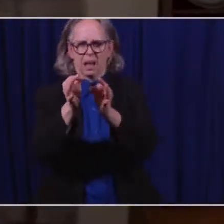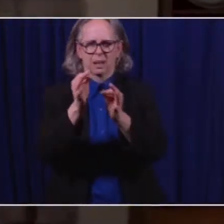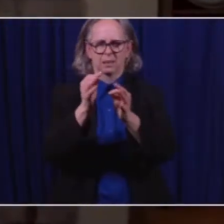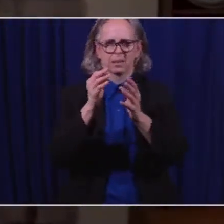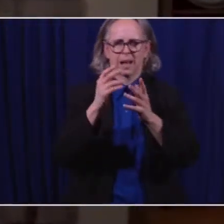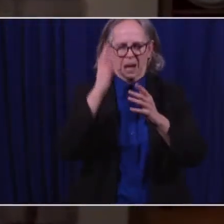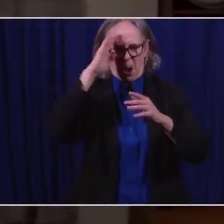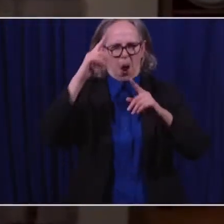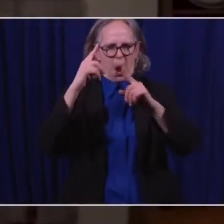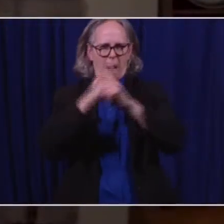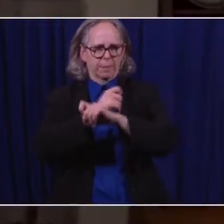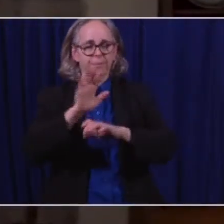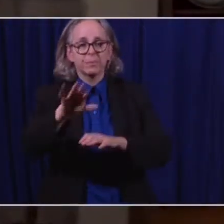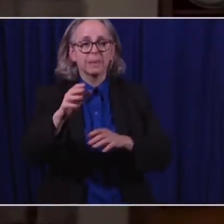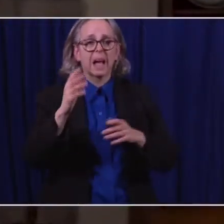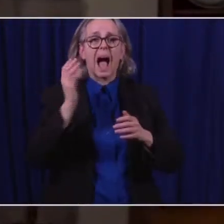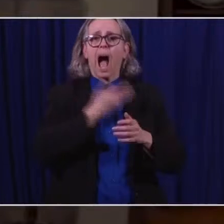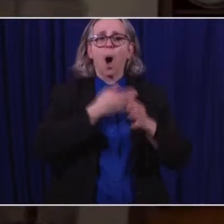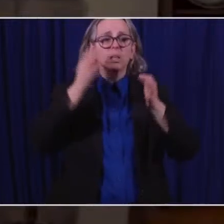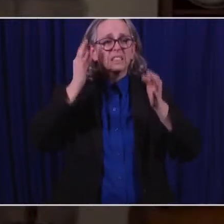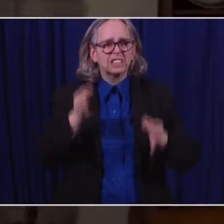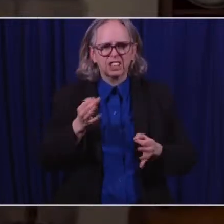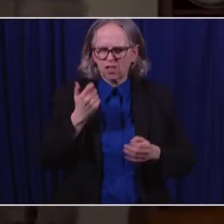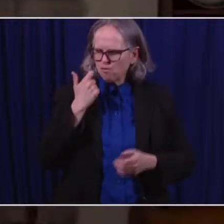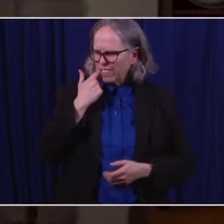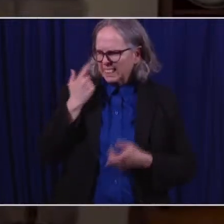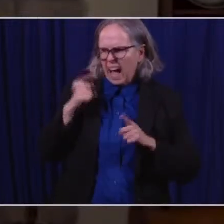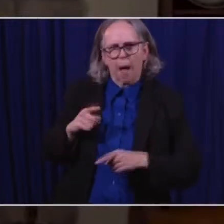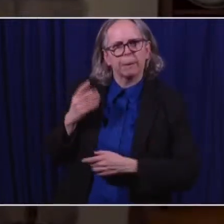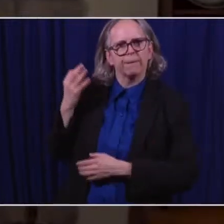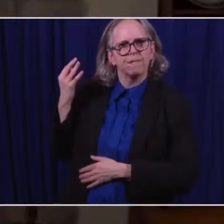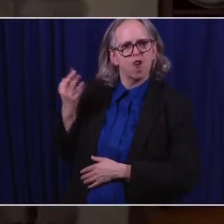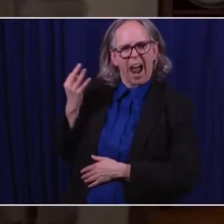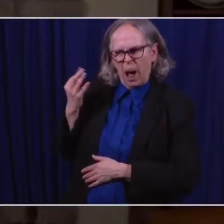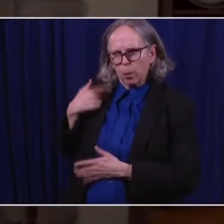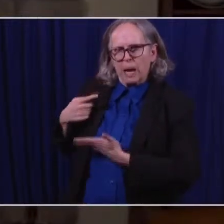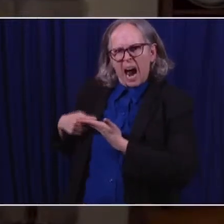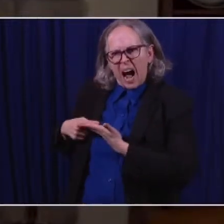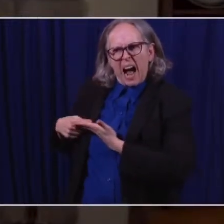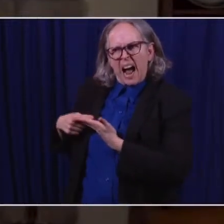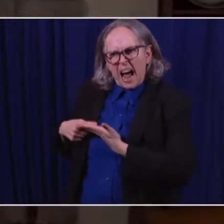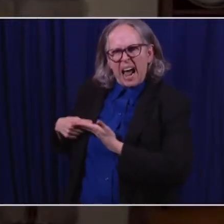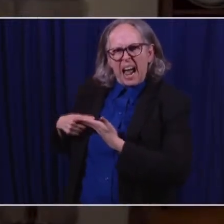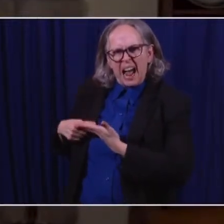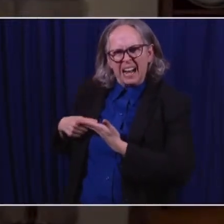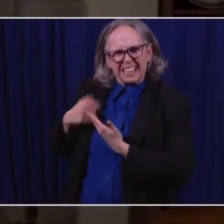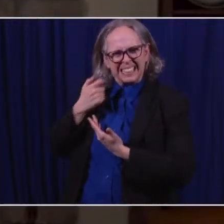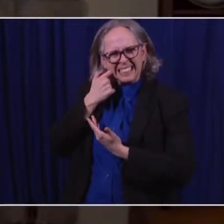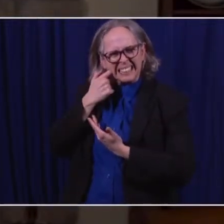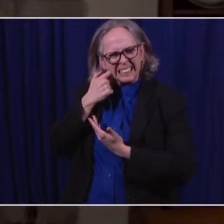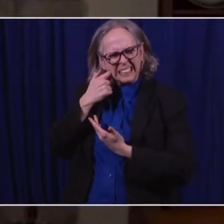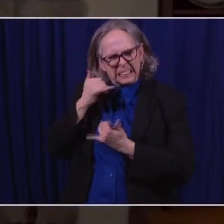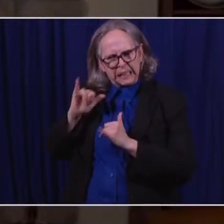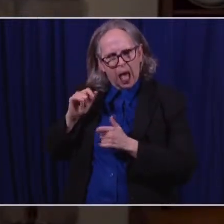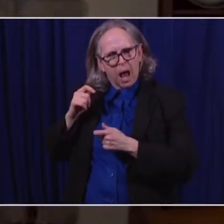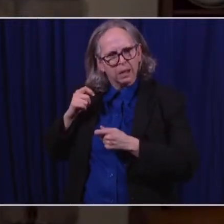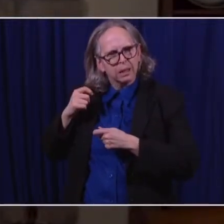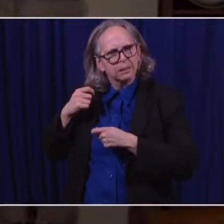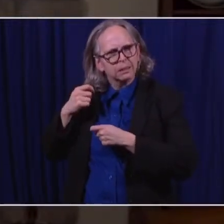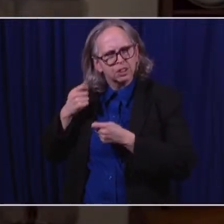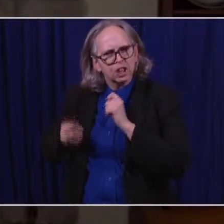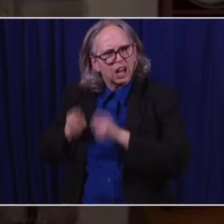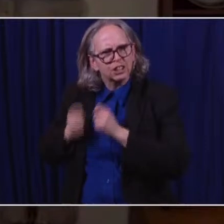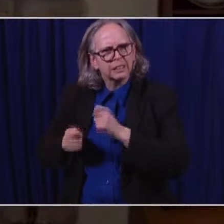latter part Friday, Saturday, we were talking about it. And so this has continued to drop, which is good. I mean, we're happy about